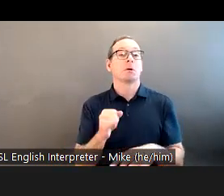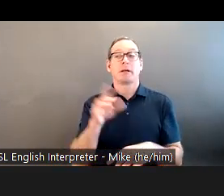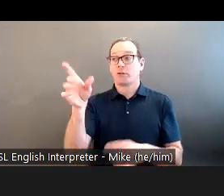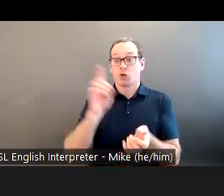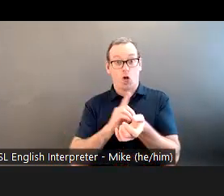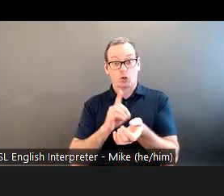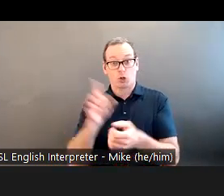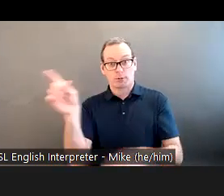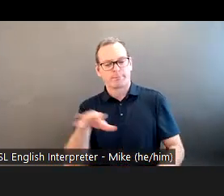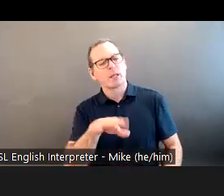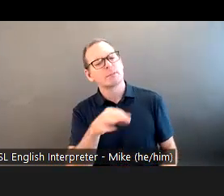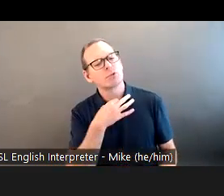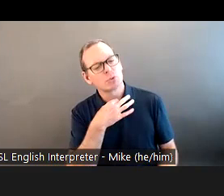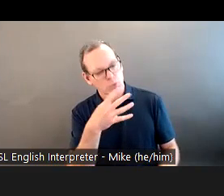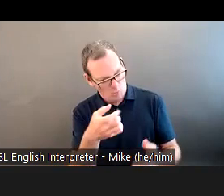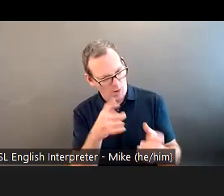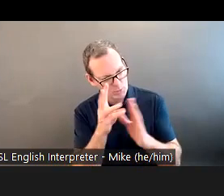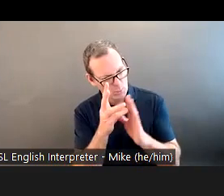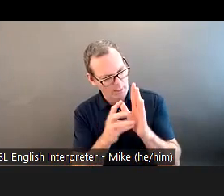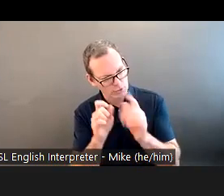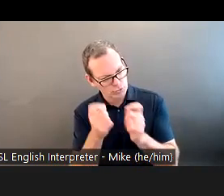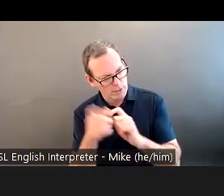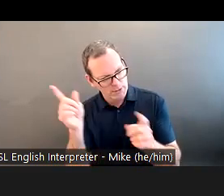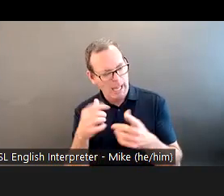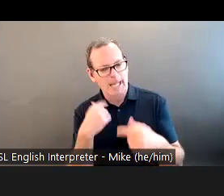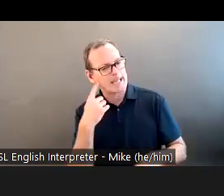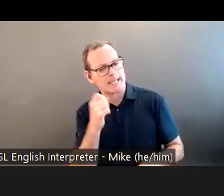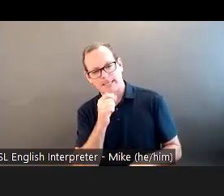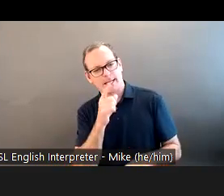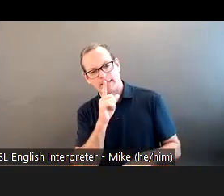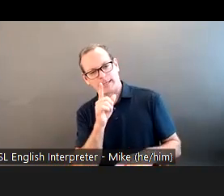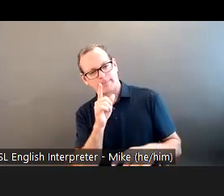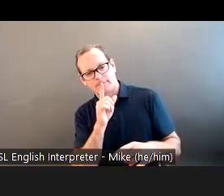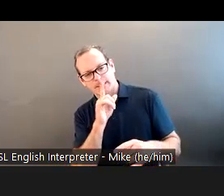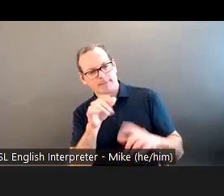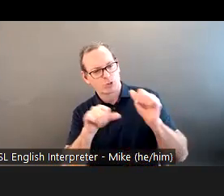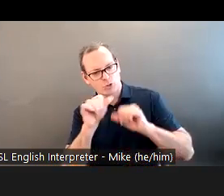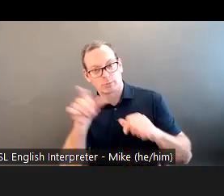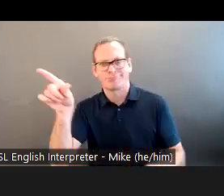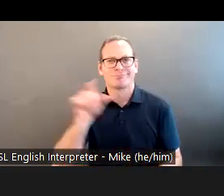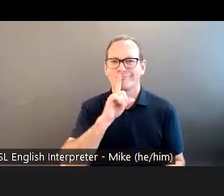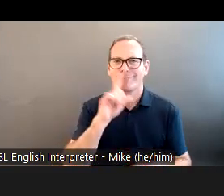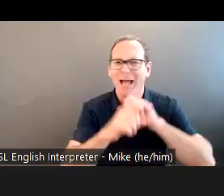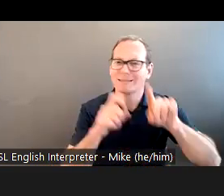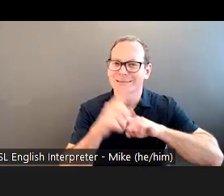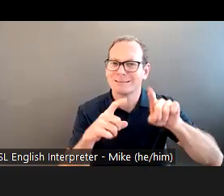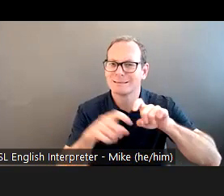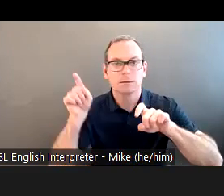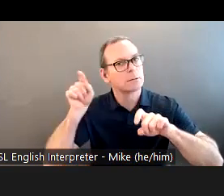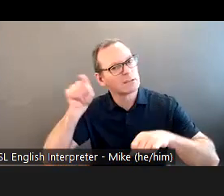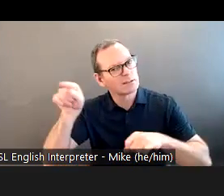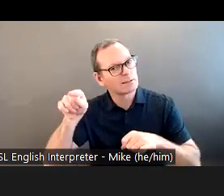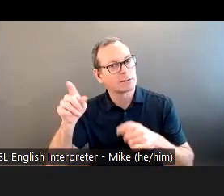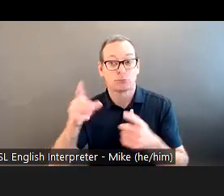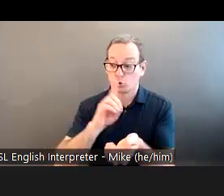attorney or her money, he probably didn't even come close to assessing capacity to grant or revoke legal documents. He